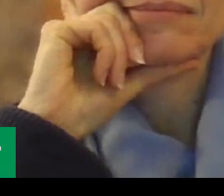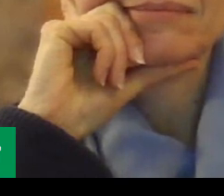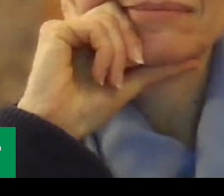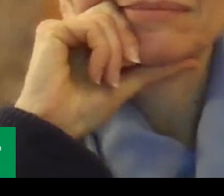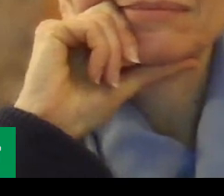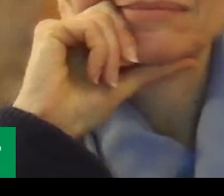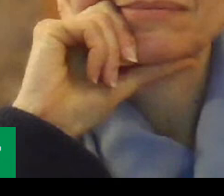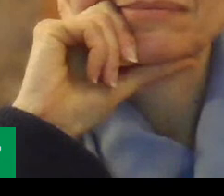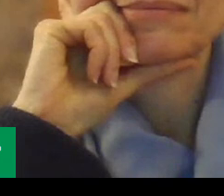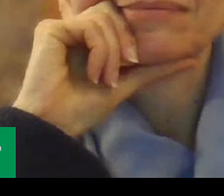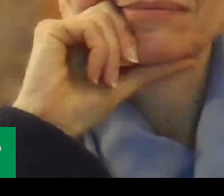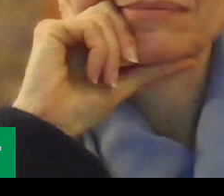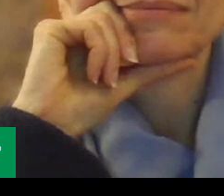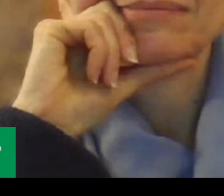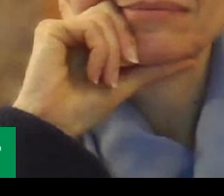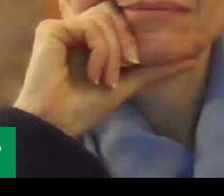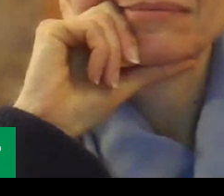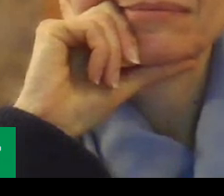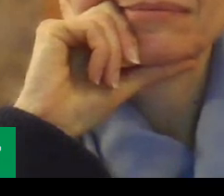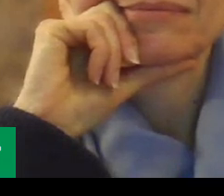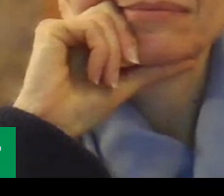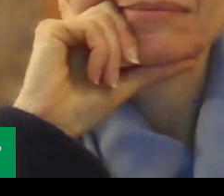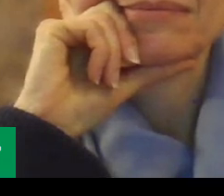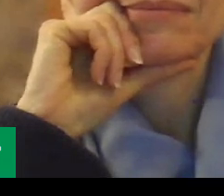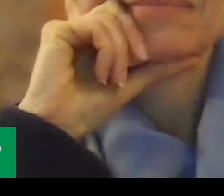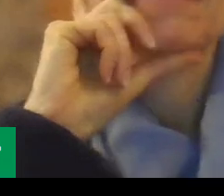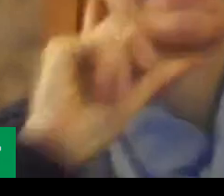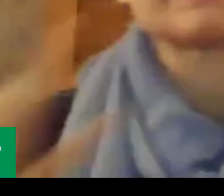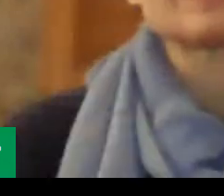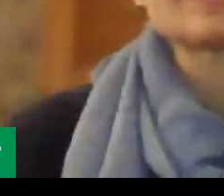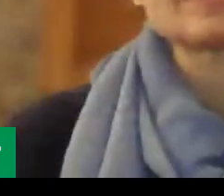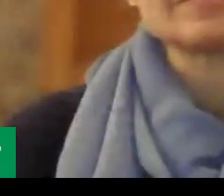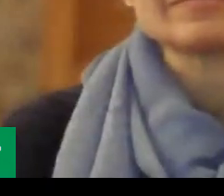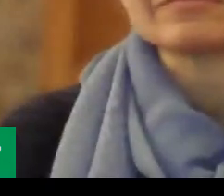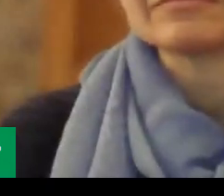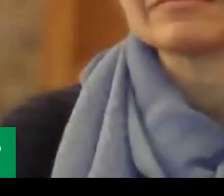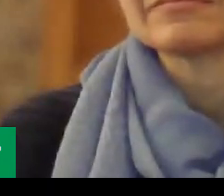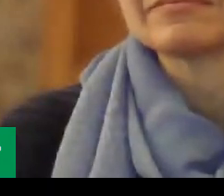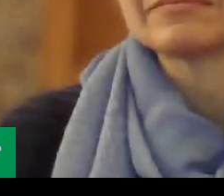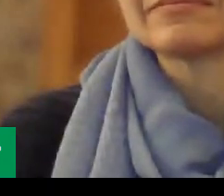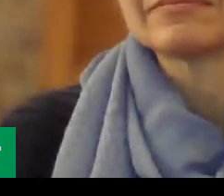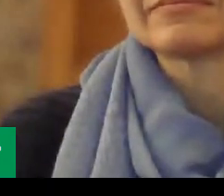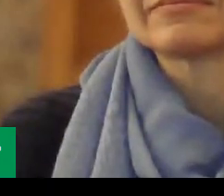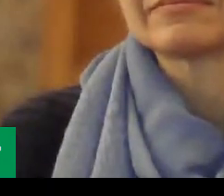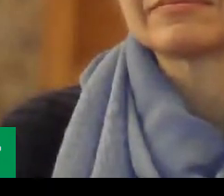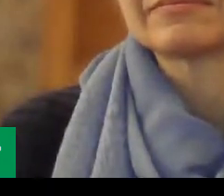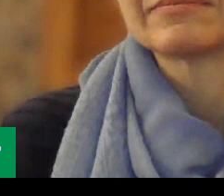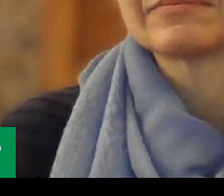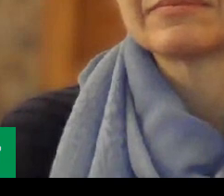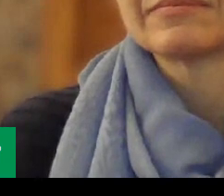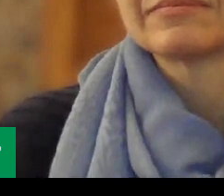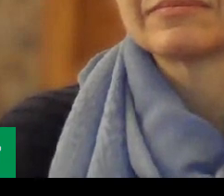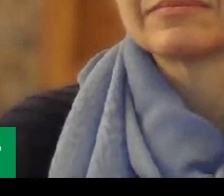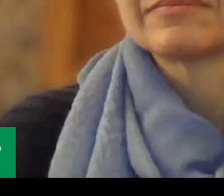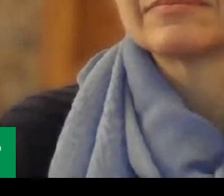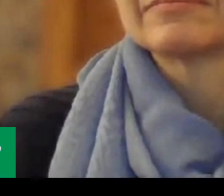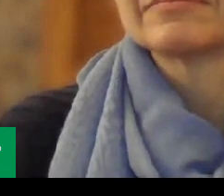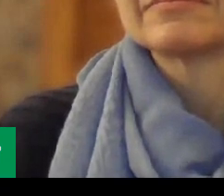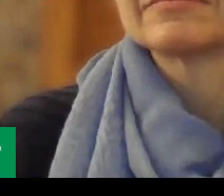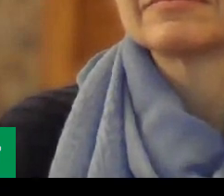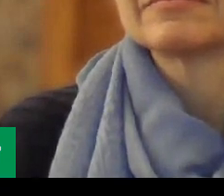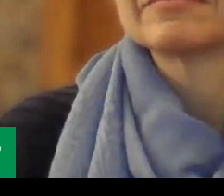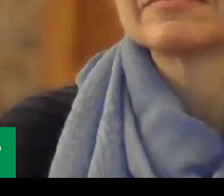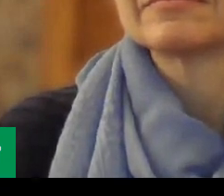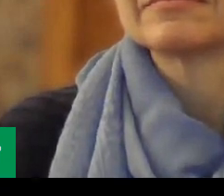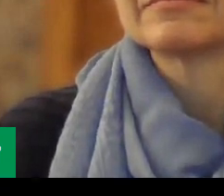many flyers did we pass out? We usually make sure that we have a number that is backing up this data, and then how we can